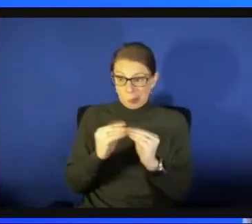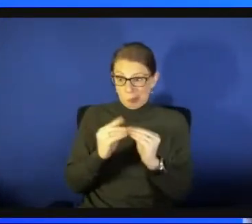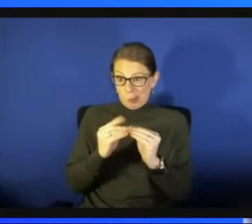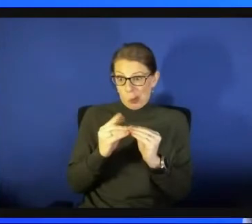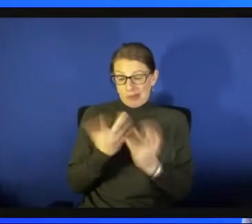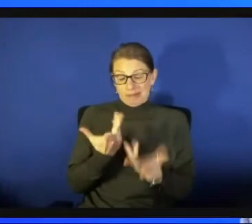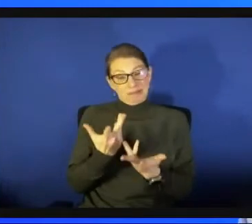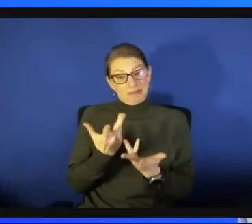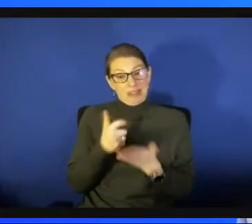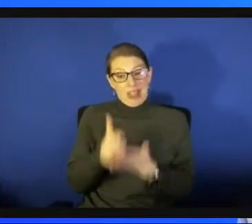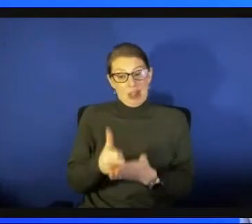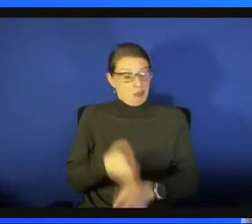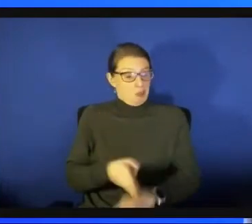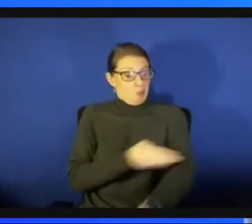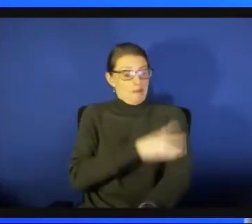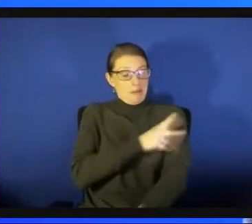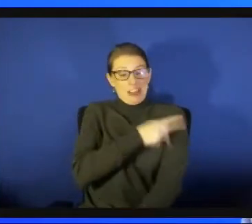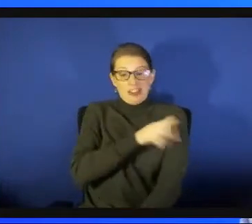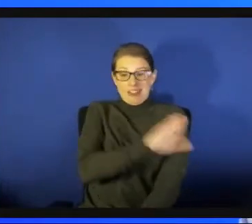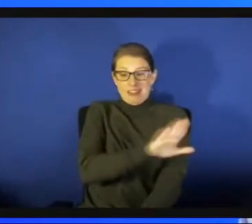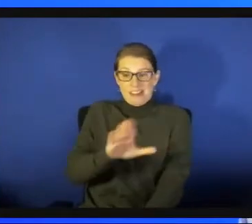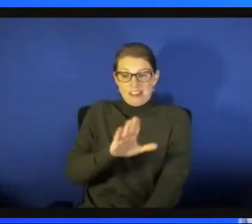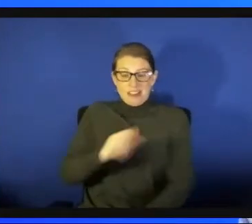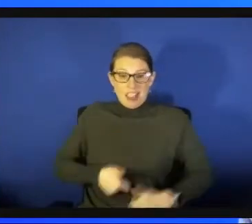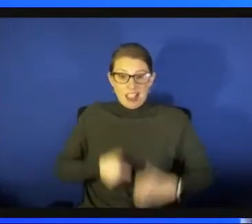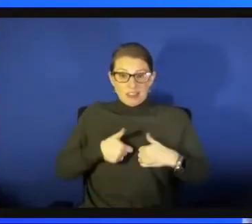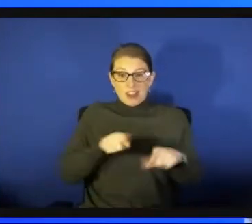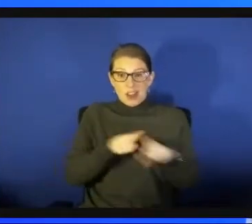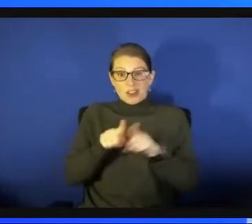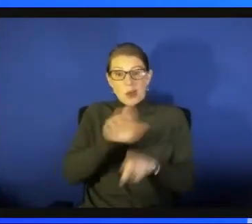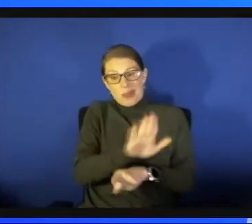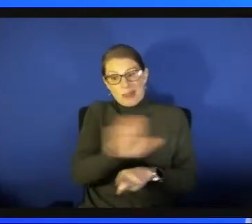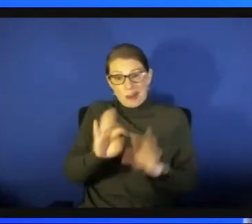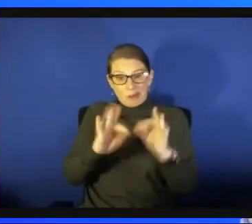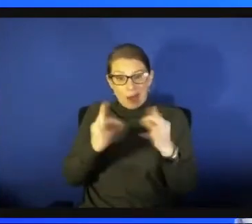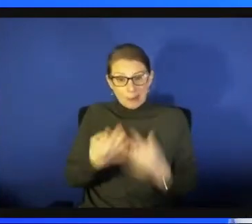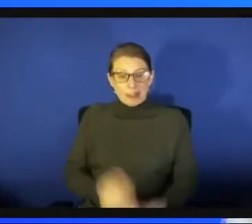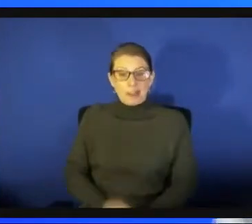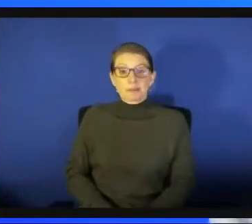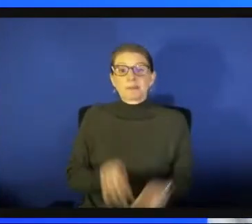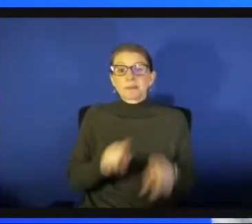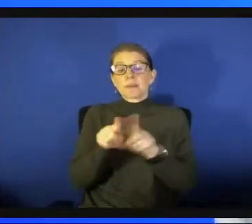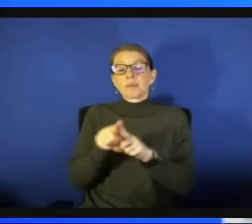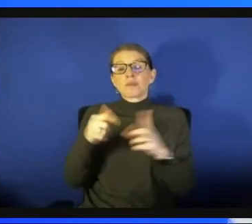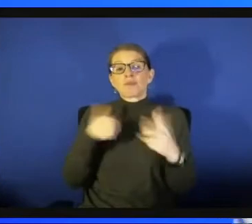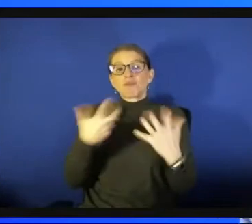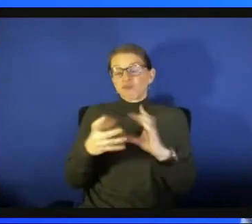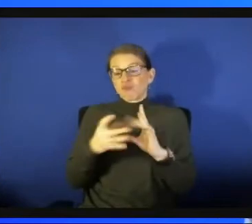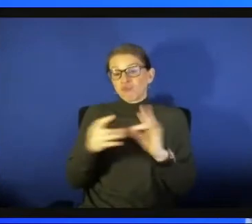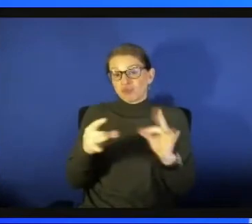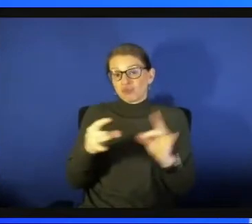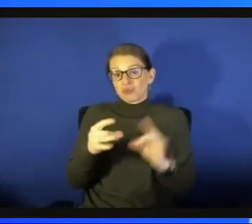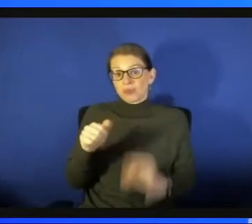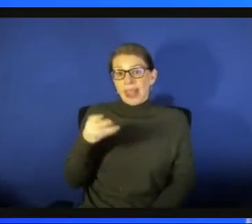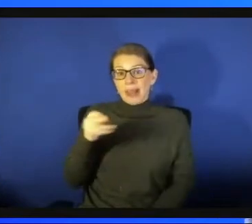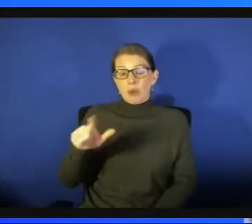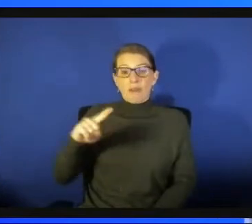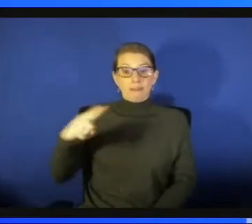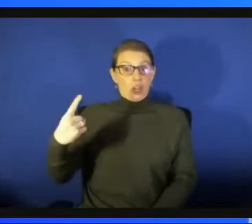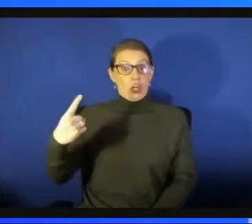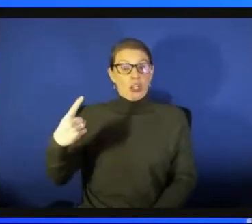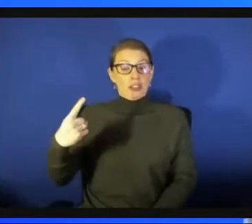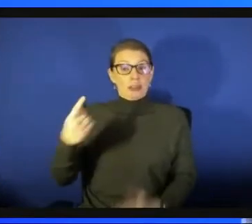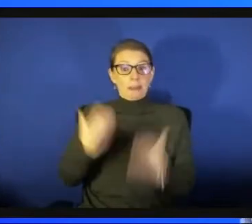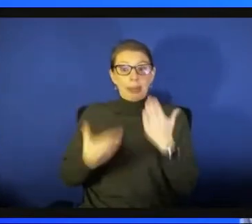patients' lives and their families' lives, and I think it's a great thing. I'd also like to say, you know, being April 1st, it might have been a better